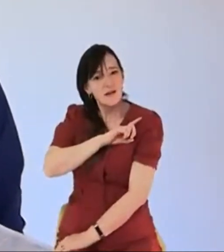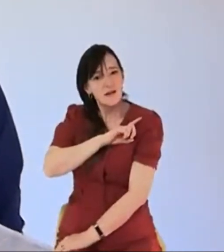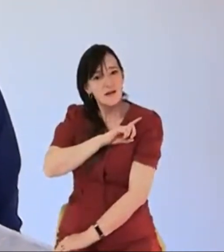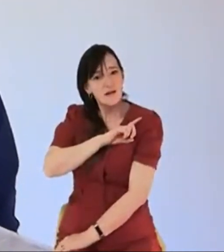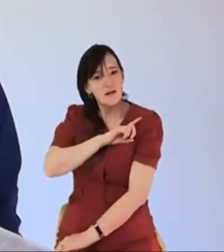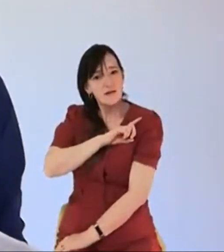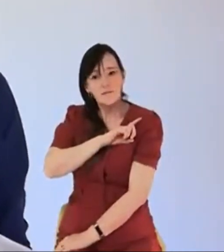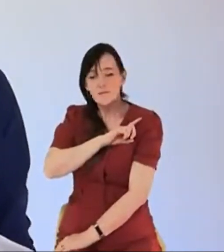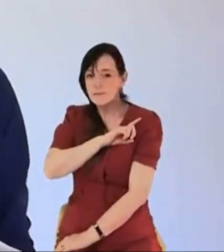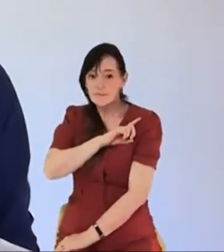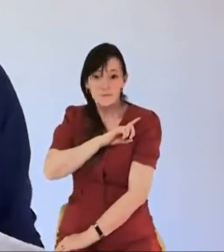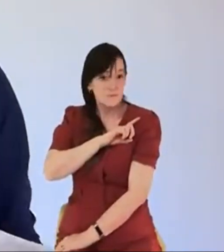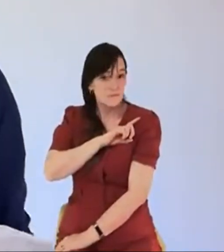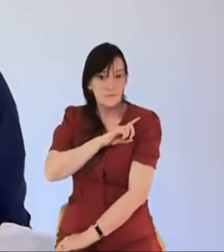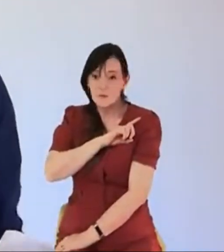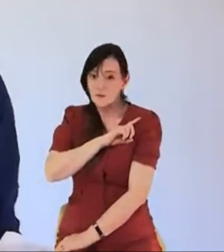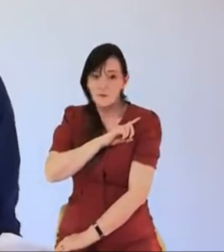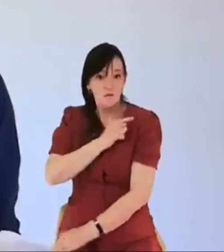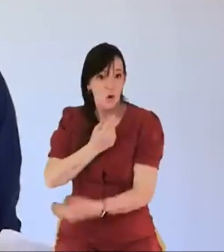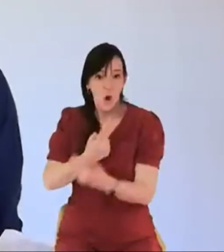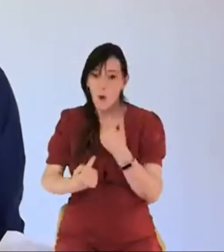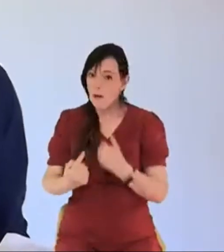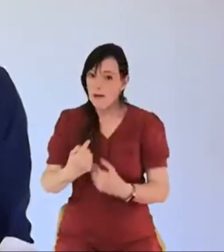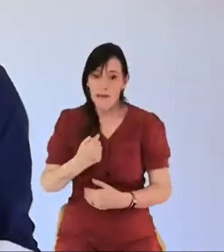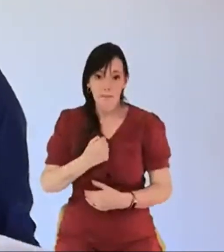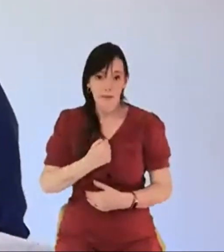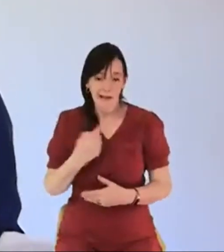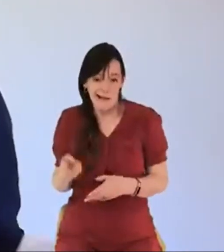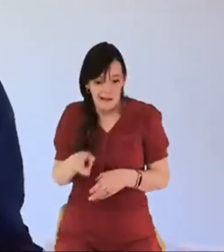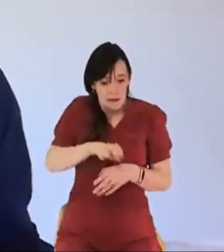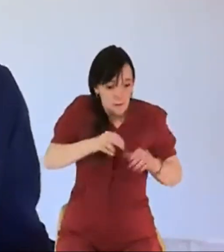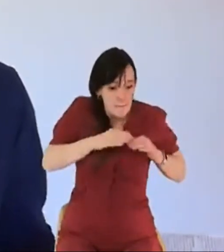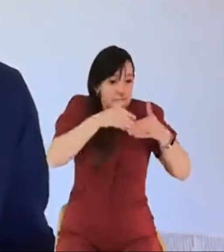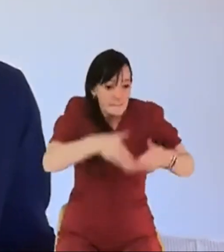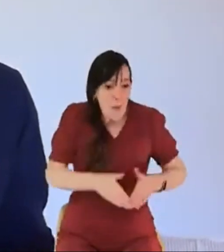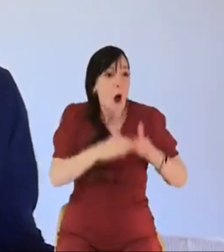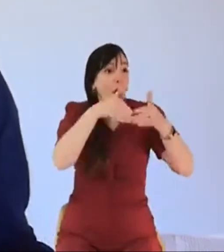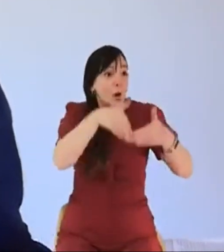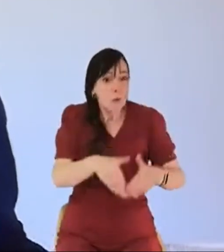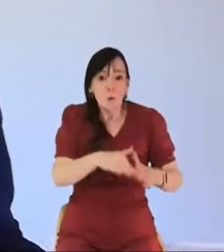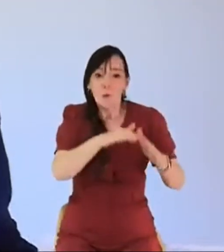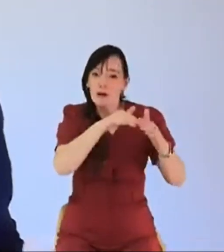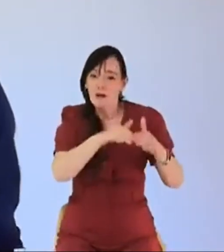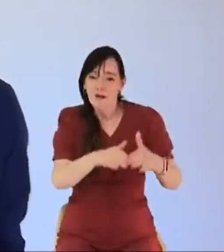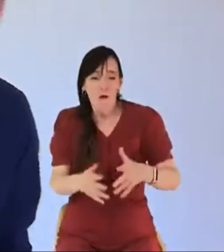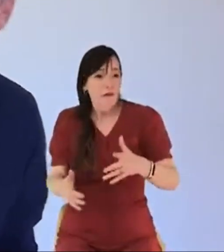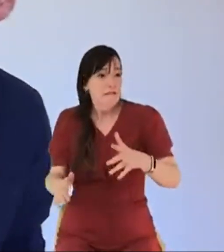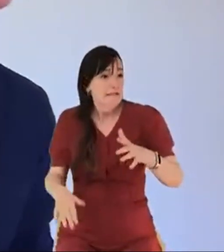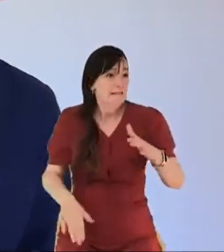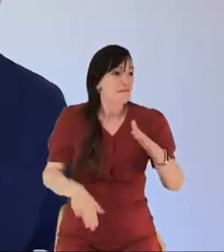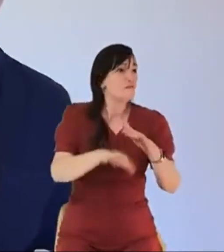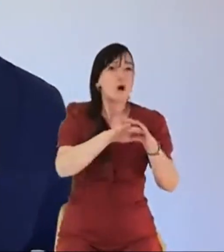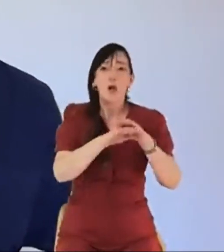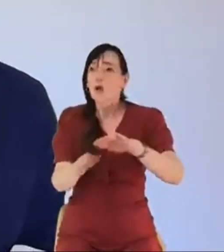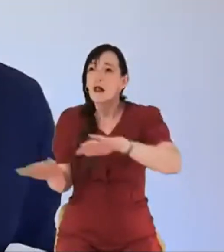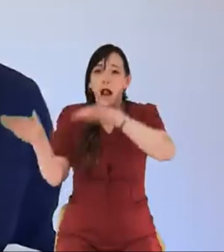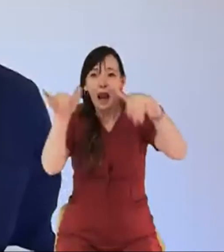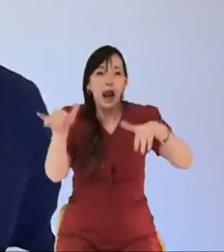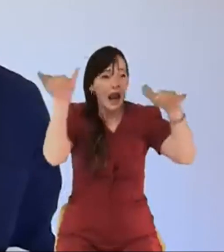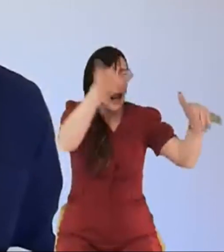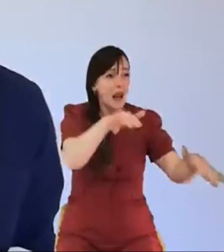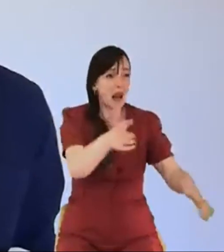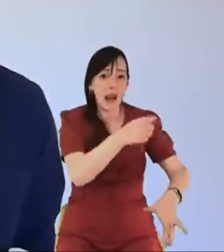because it's not just me in my small boat on this big sea awash with lies why are we going to be there